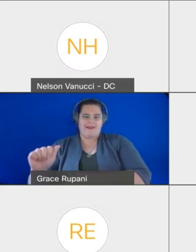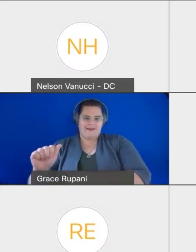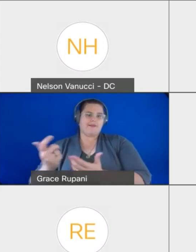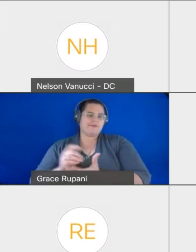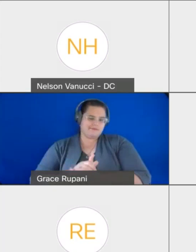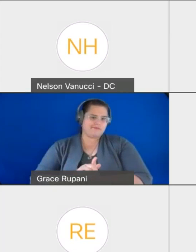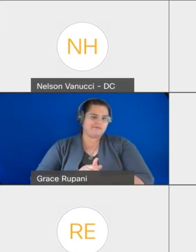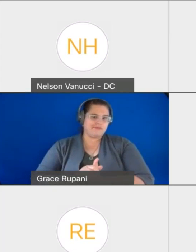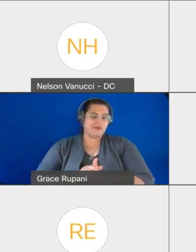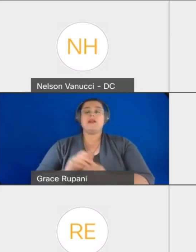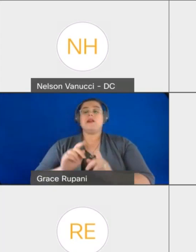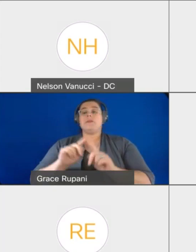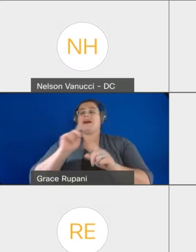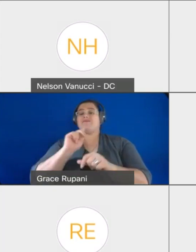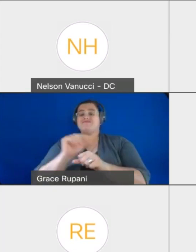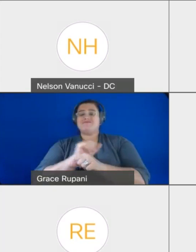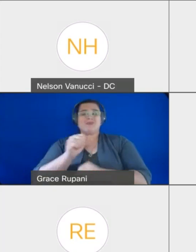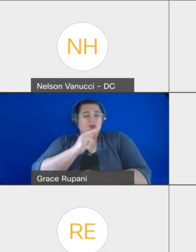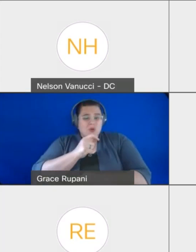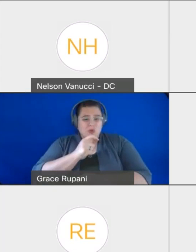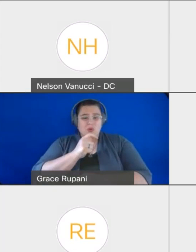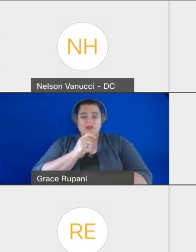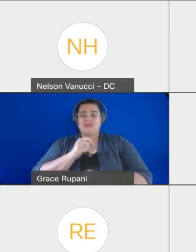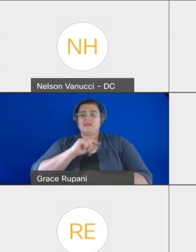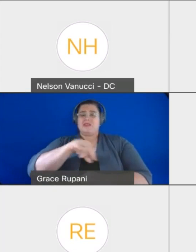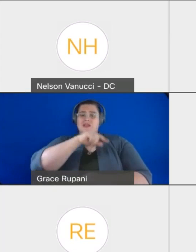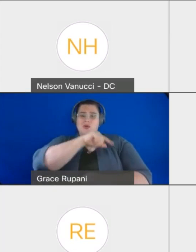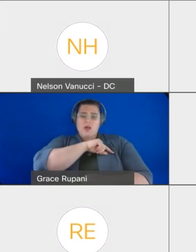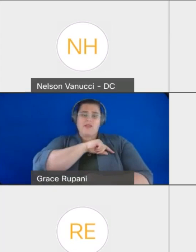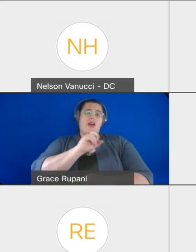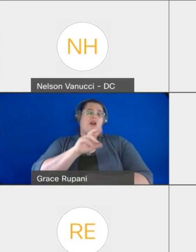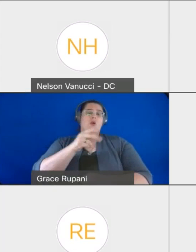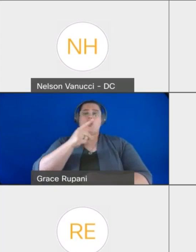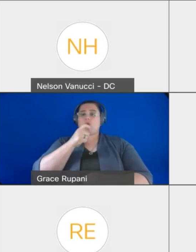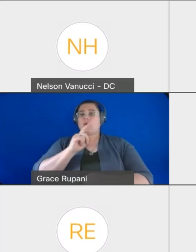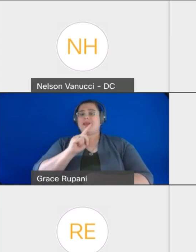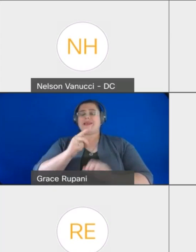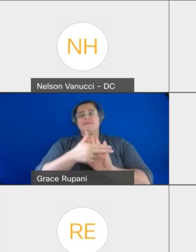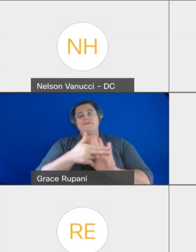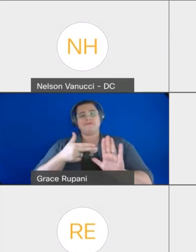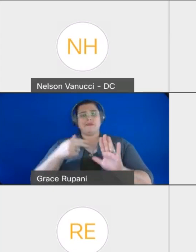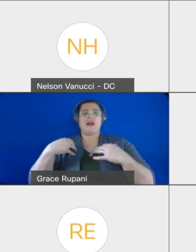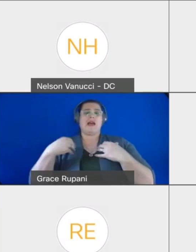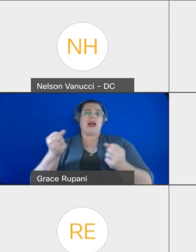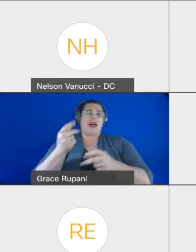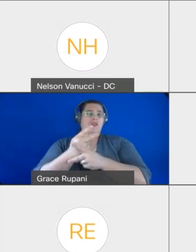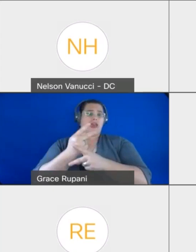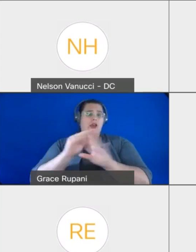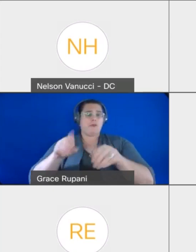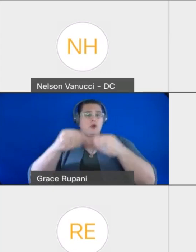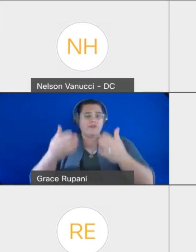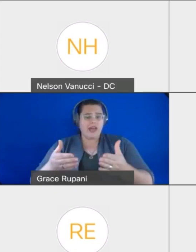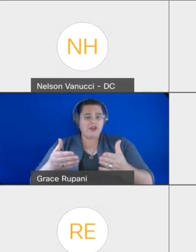who actually constitutes a healthcare provider, because healthcare providers are in